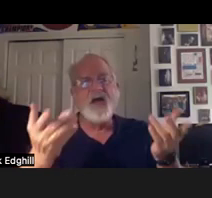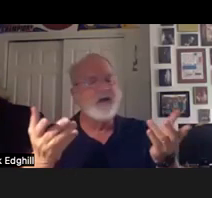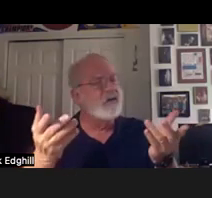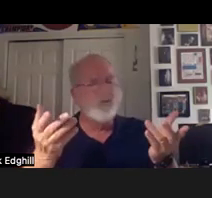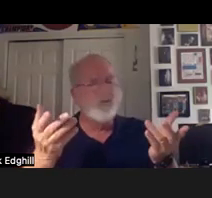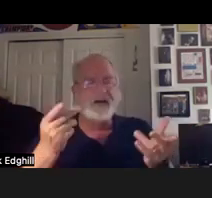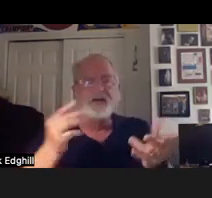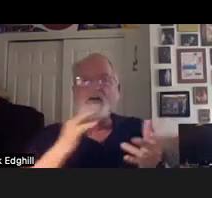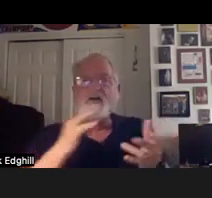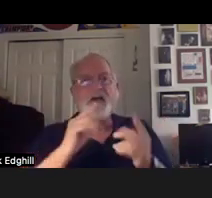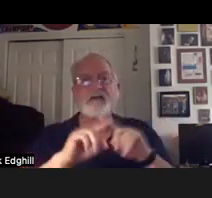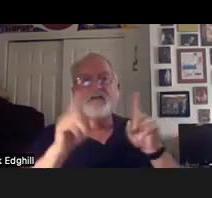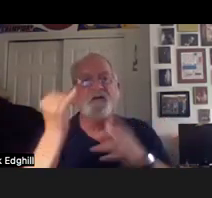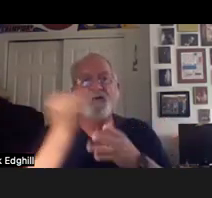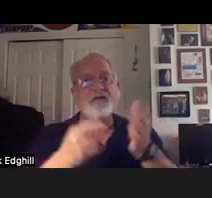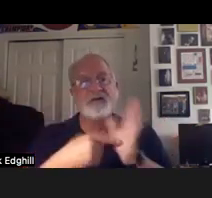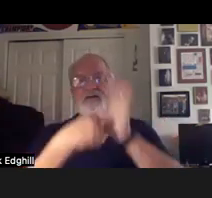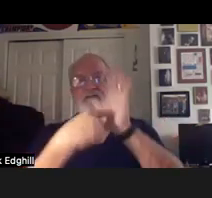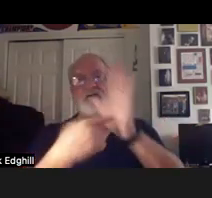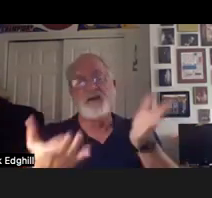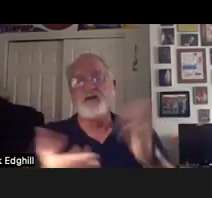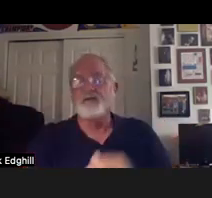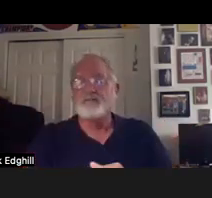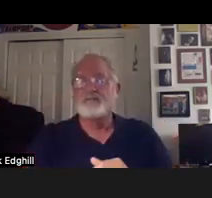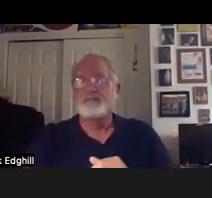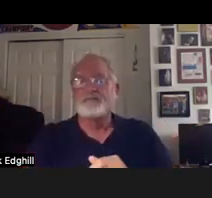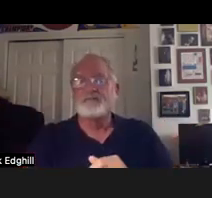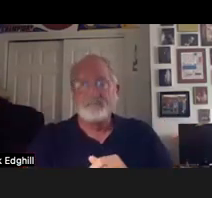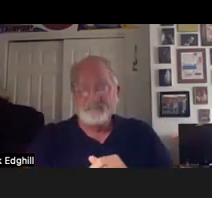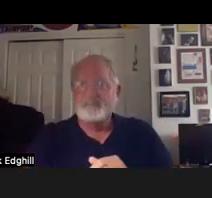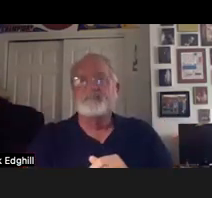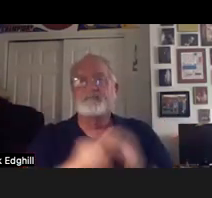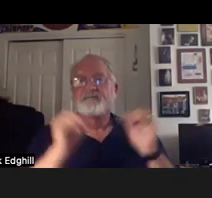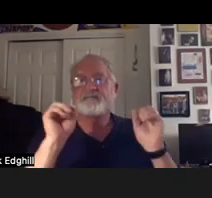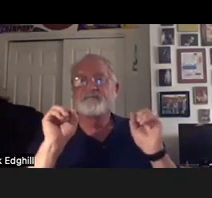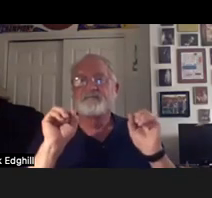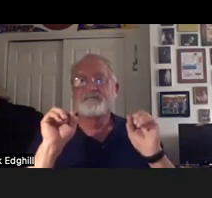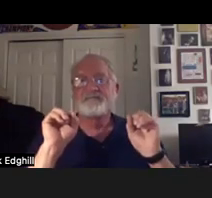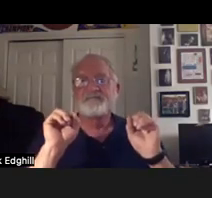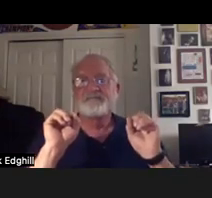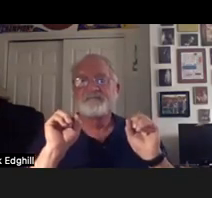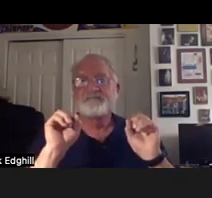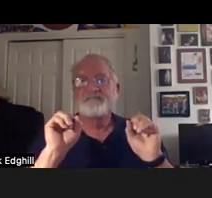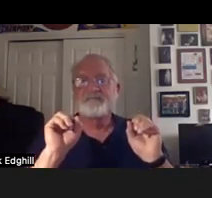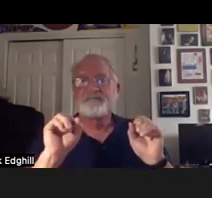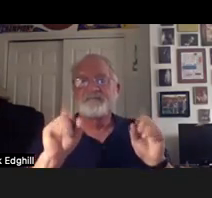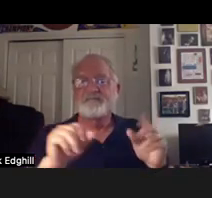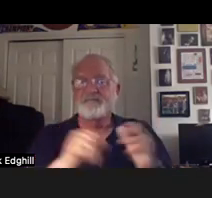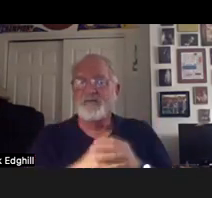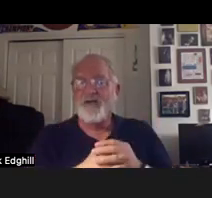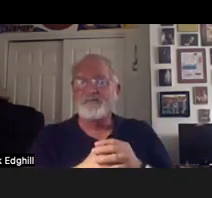can come back again and you'll join me again. And we can talk about some different art exhibitions that are brought in the